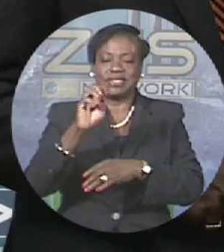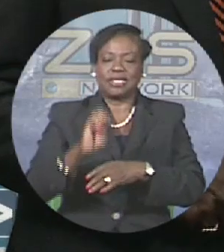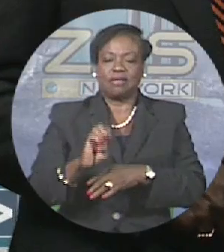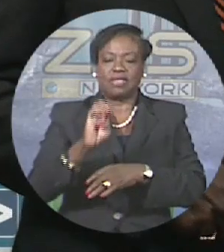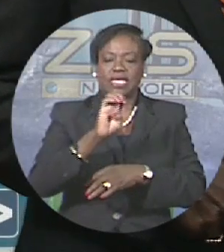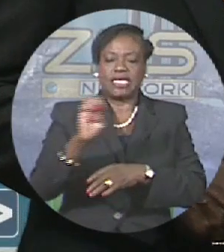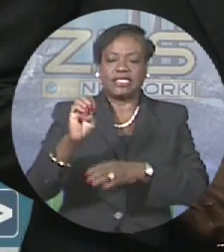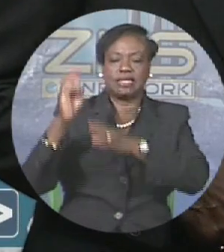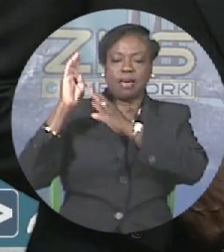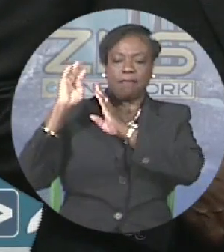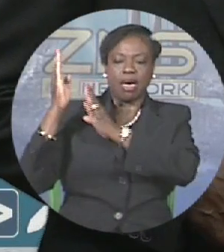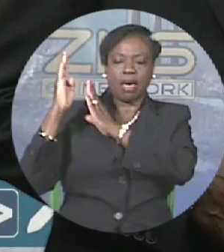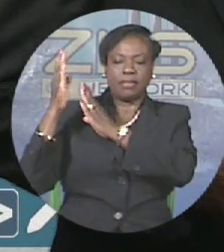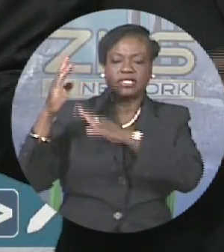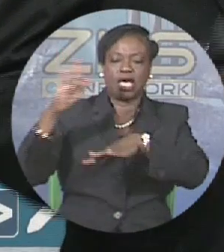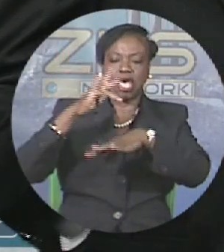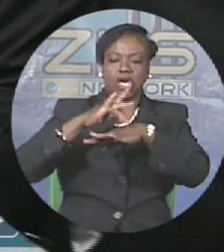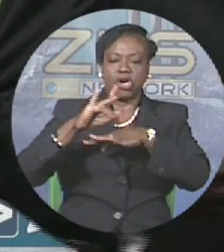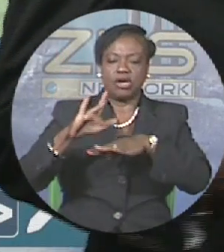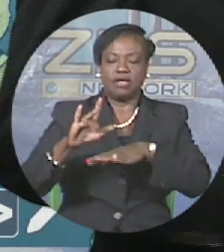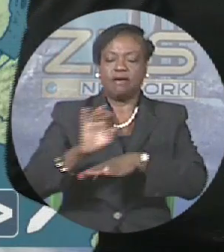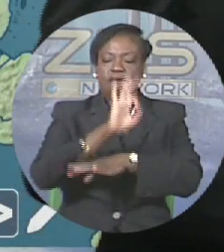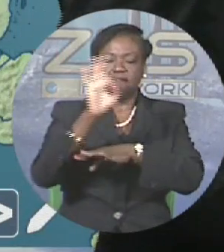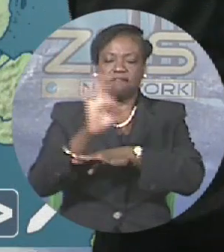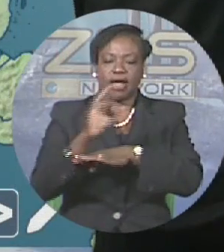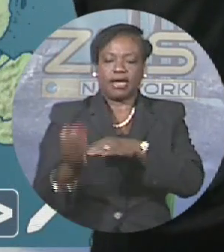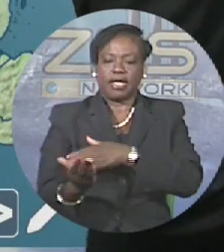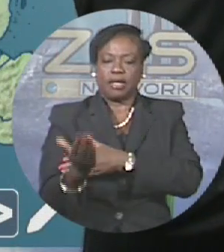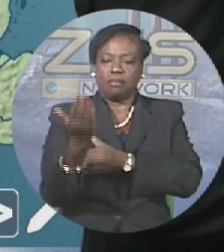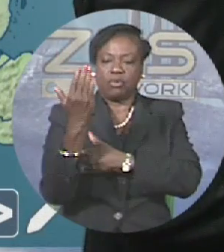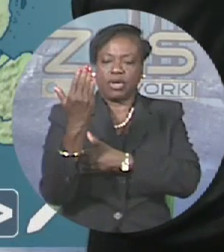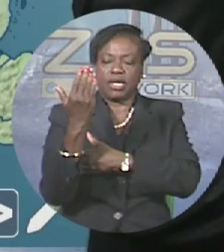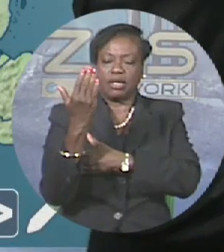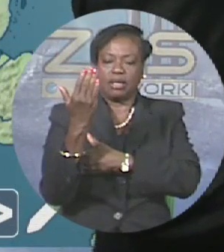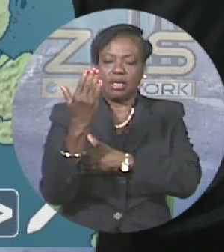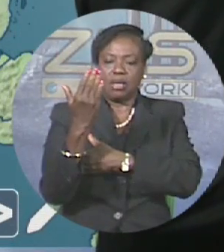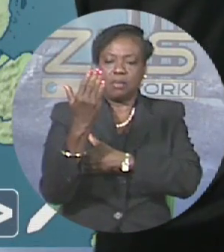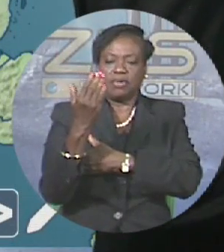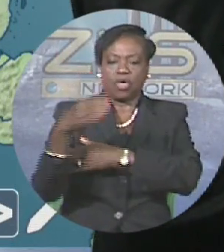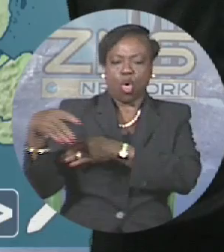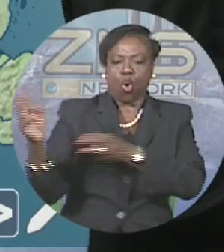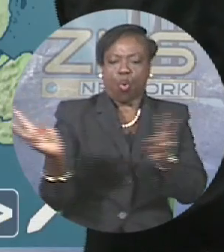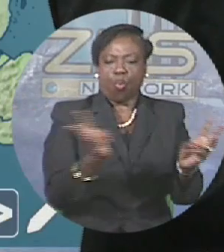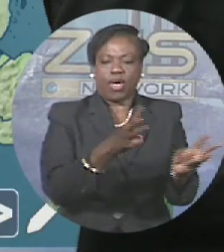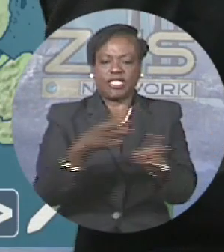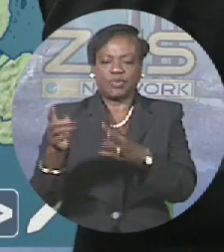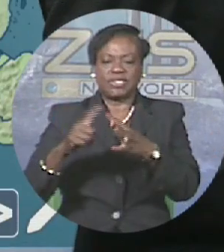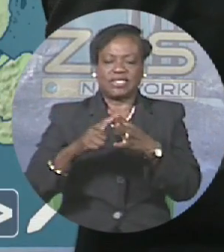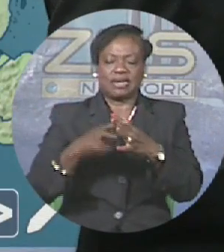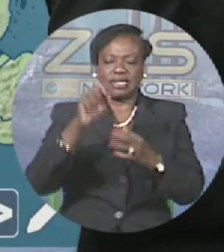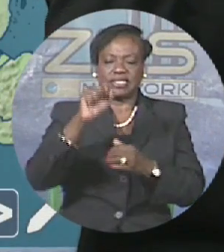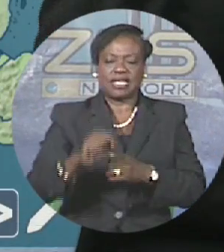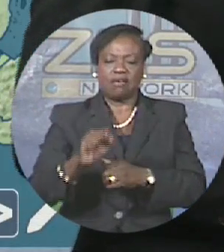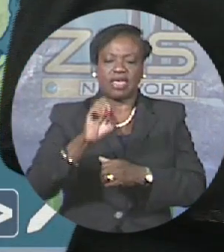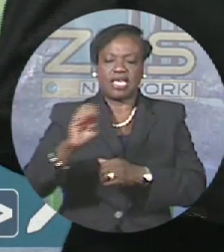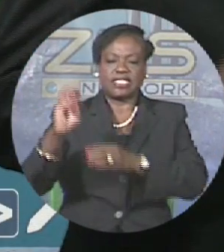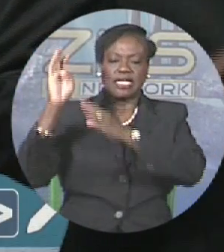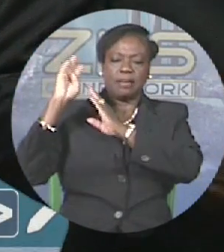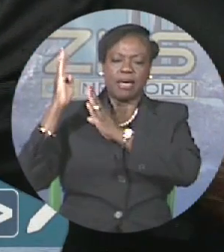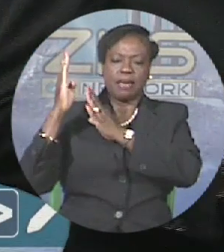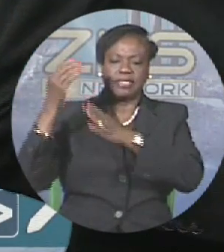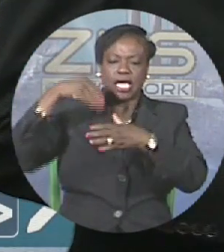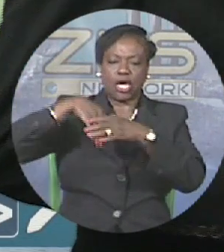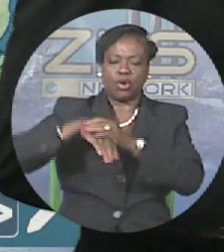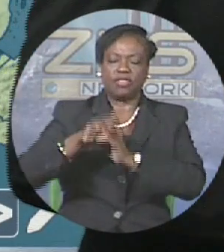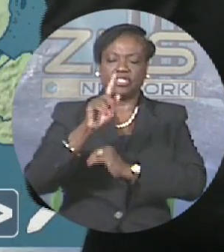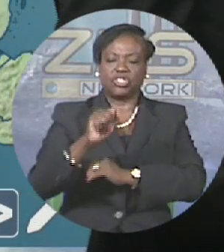circulation, early Friday morning. But the tropical storm force winds will begin affecting the southeast Bahamas, including the Turks and Caicos Islands, from